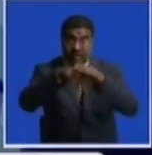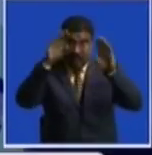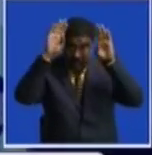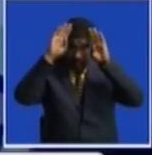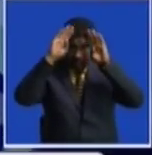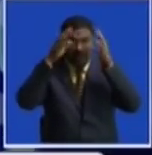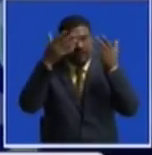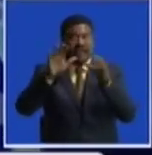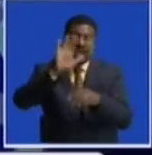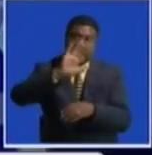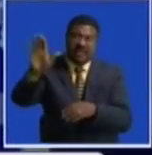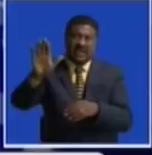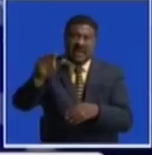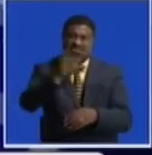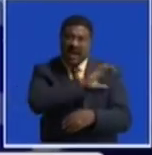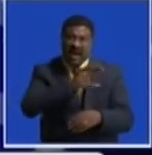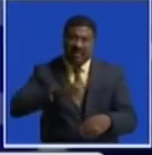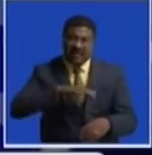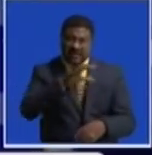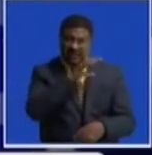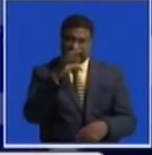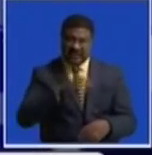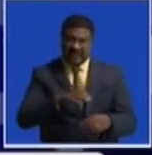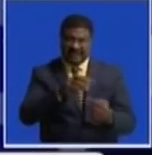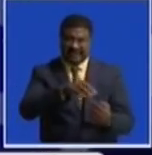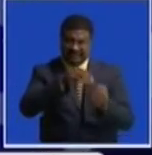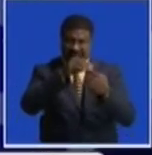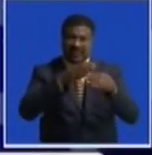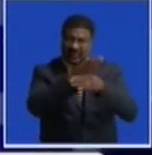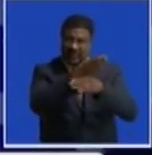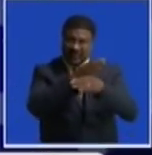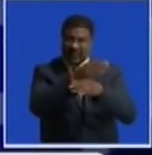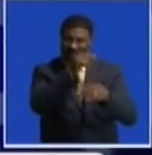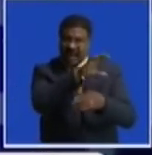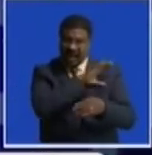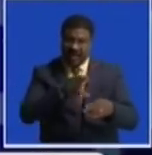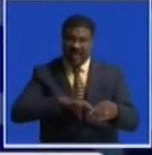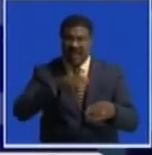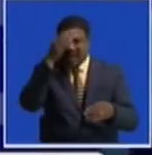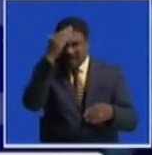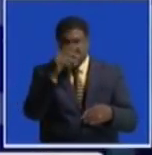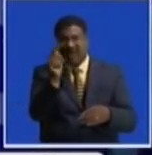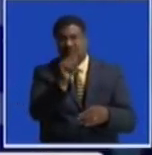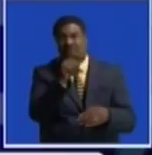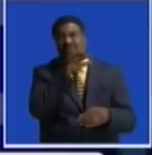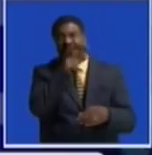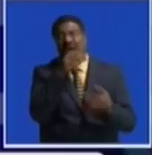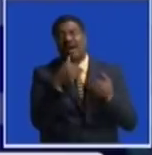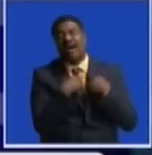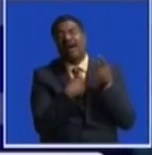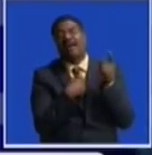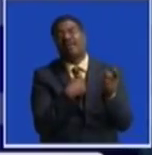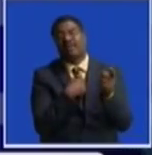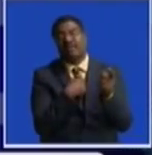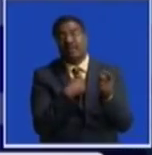suspended operations at Jembang Deheng Investments Limited, specialized in timber processing due to poor sanitary conditions. This